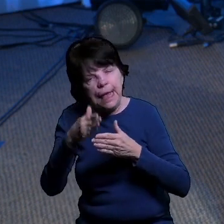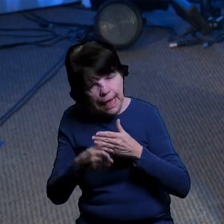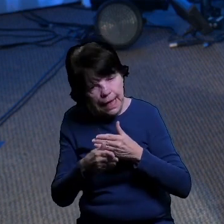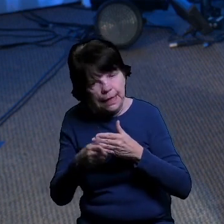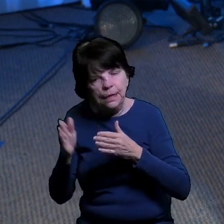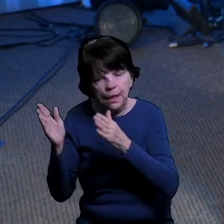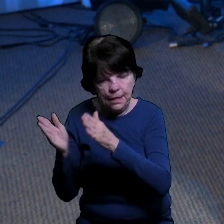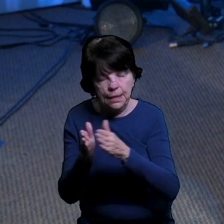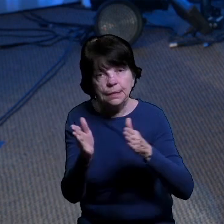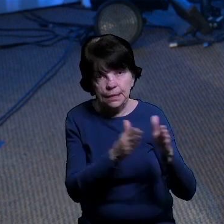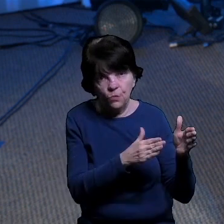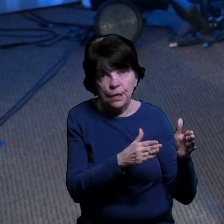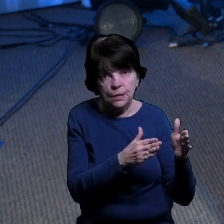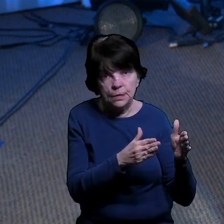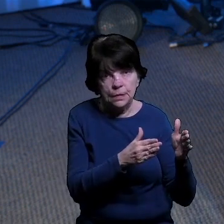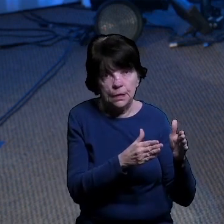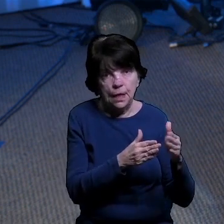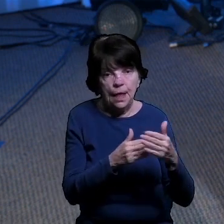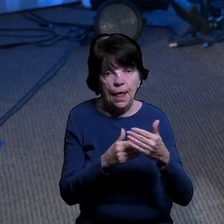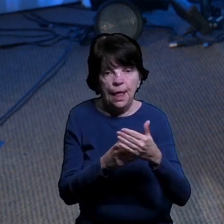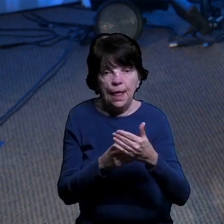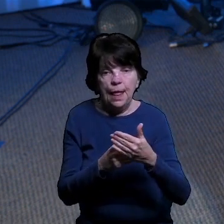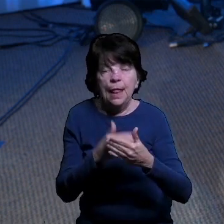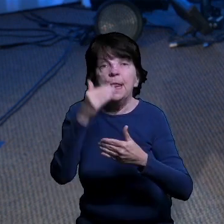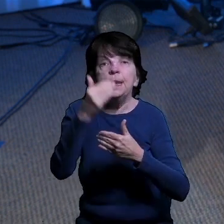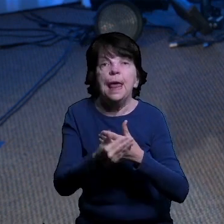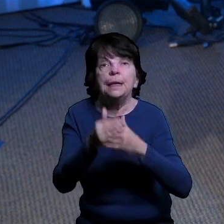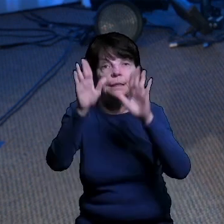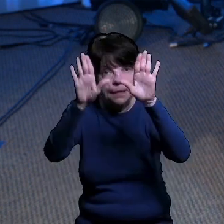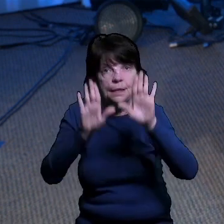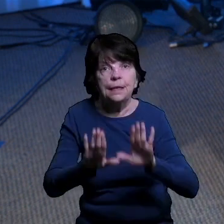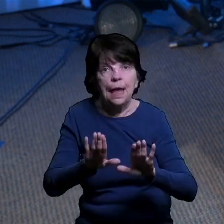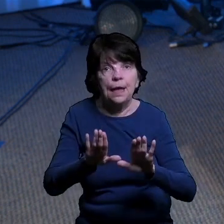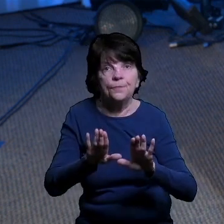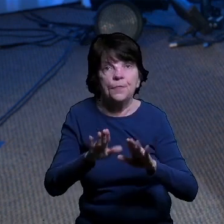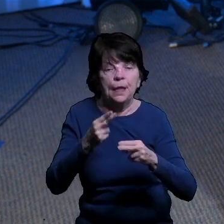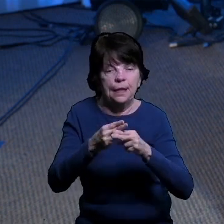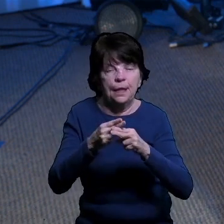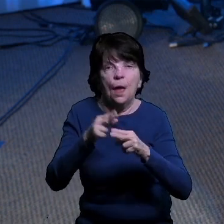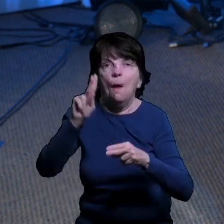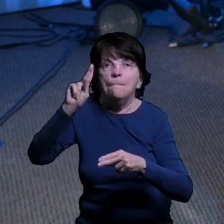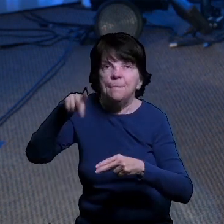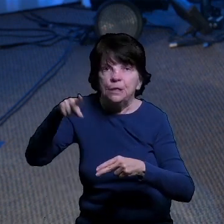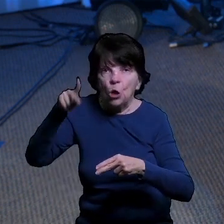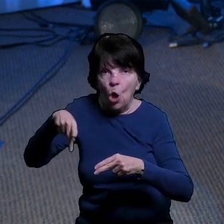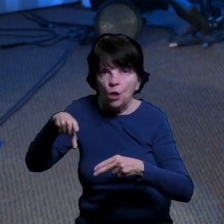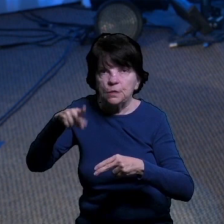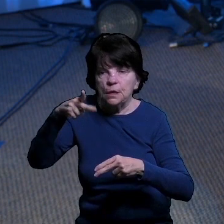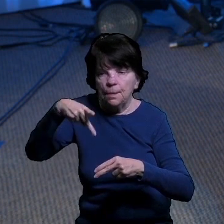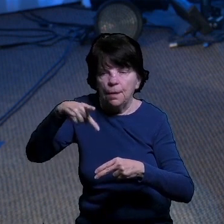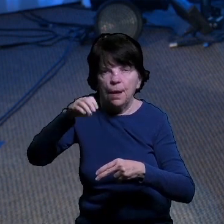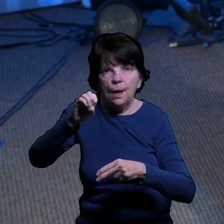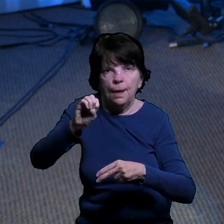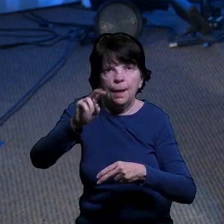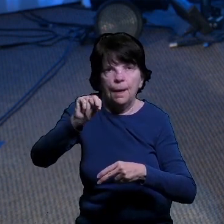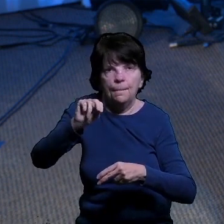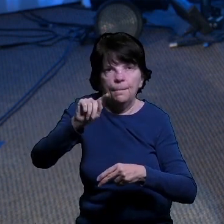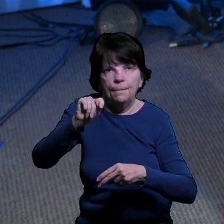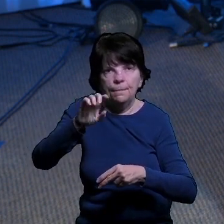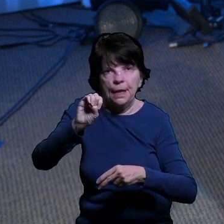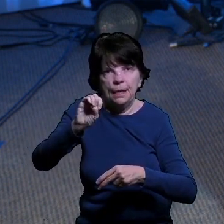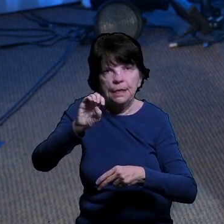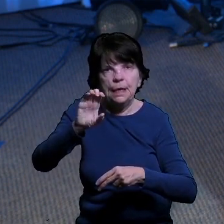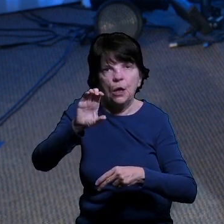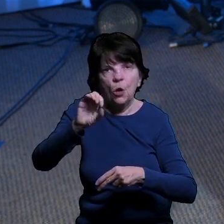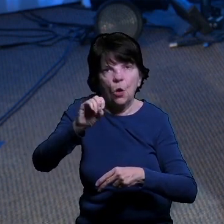And next Sunday, on Pentecost Sunday, next Sunday, we'll start a three-part series on the Holy